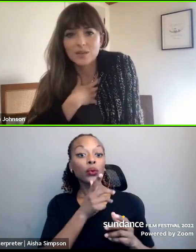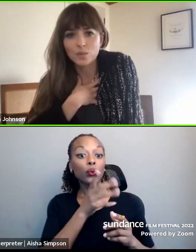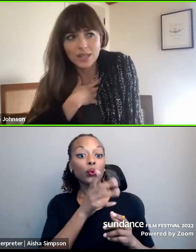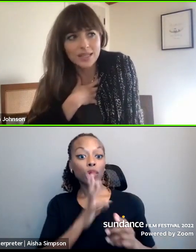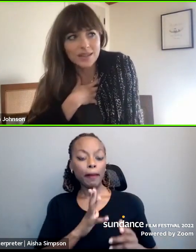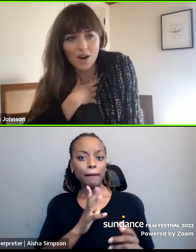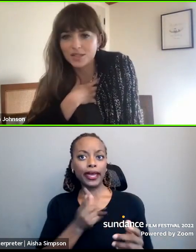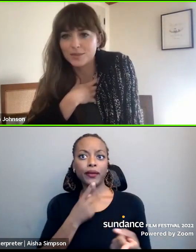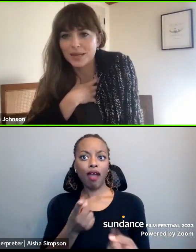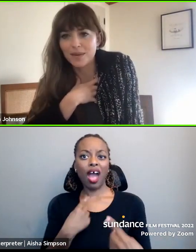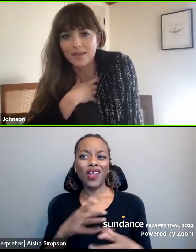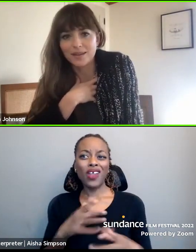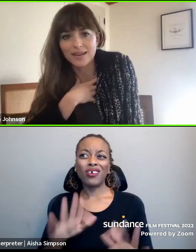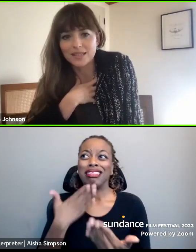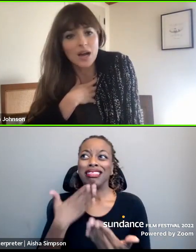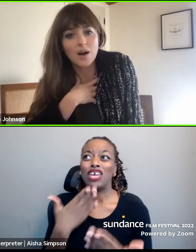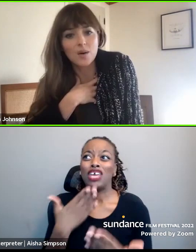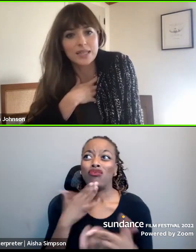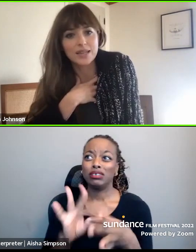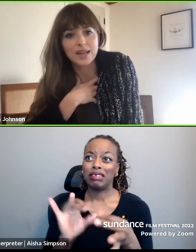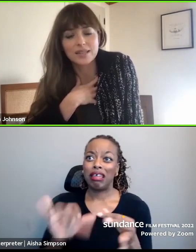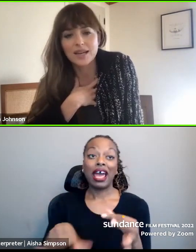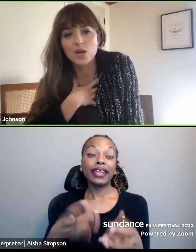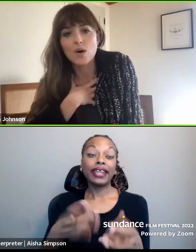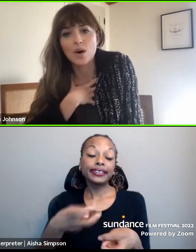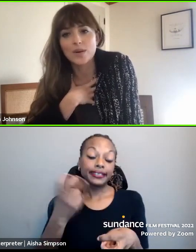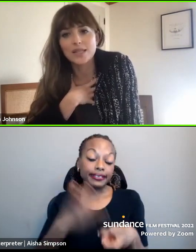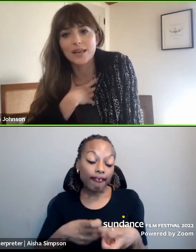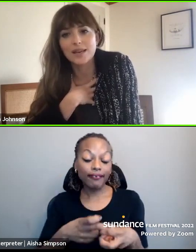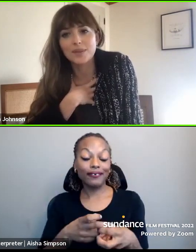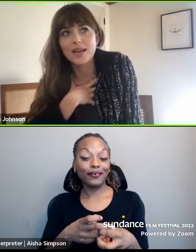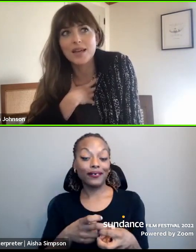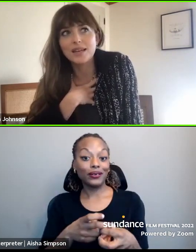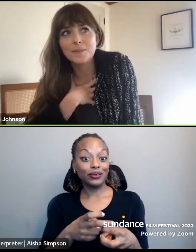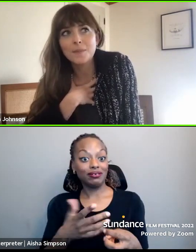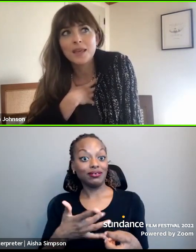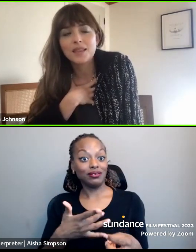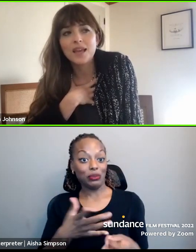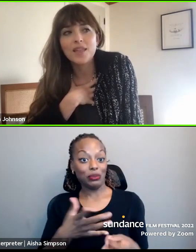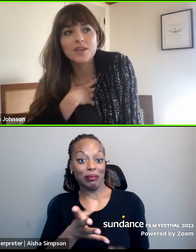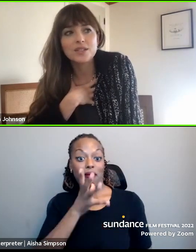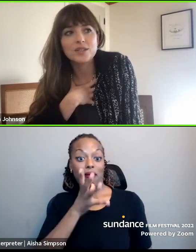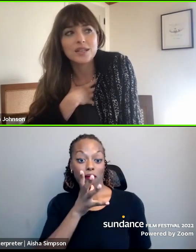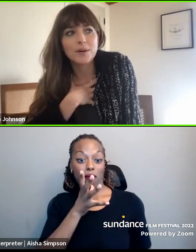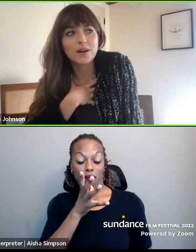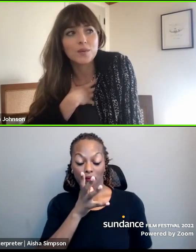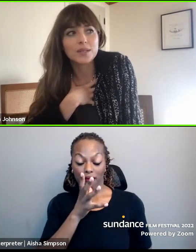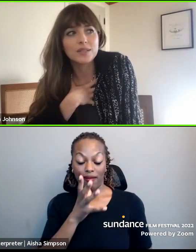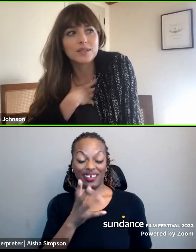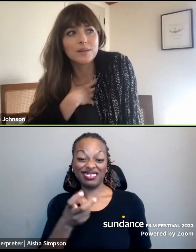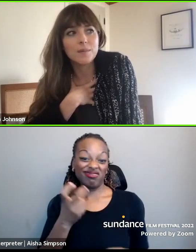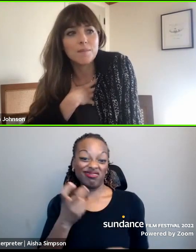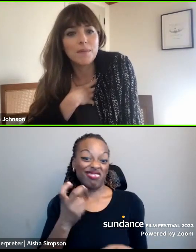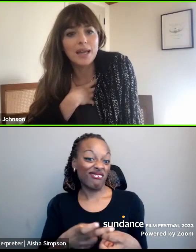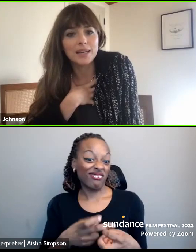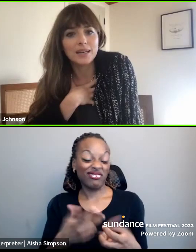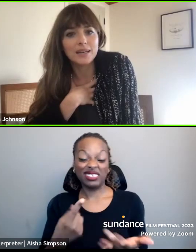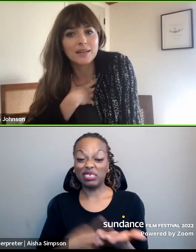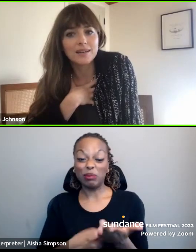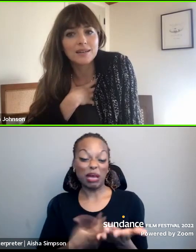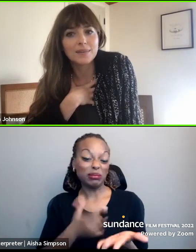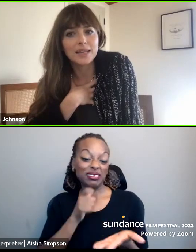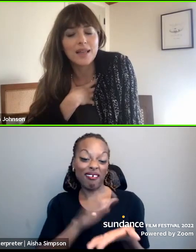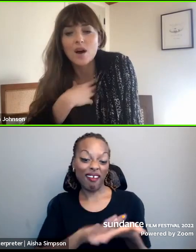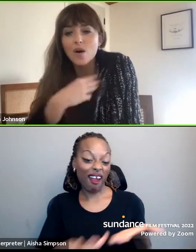saying that it's really hard to be a mother, and it's not always nice, and I don't always like it. But then the other interesting part was